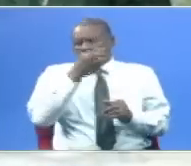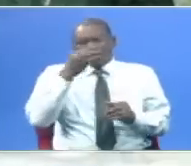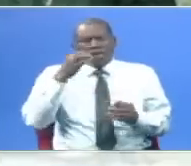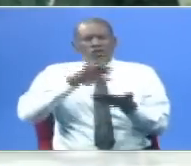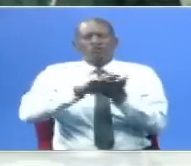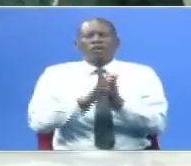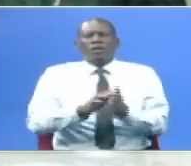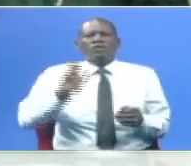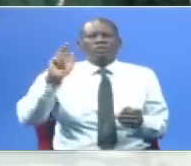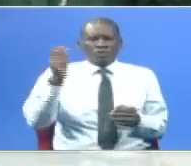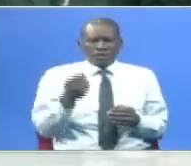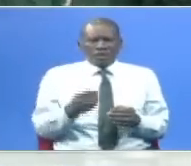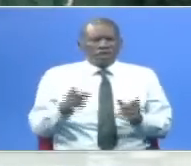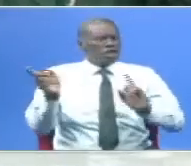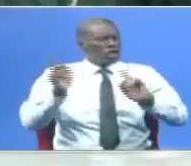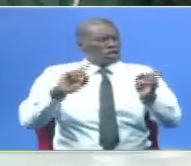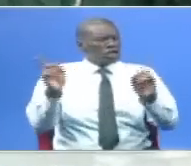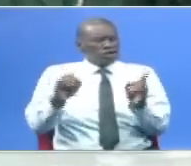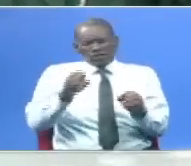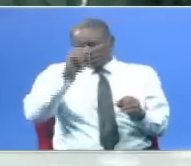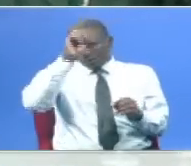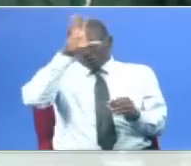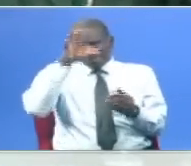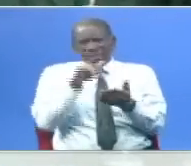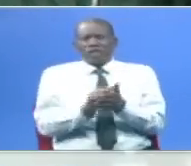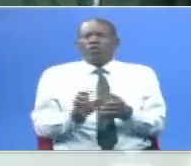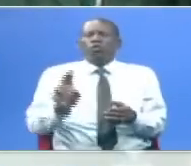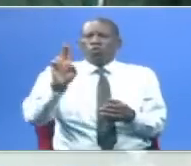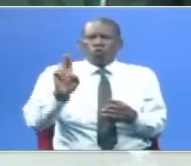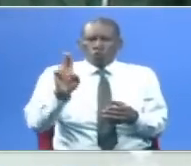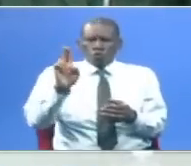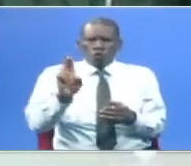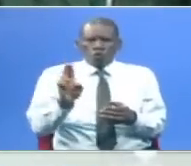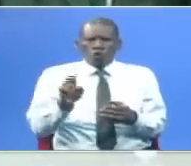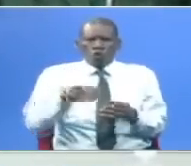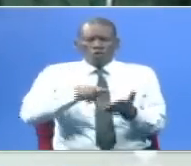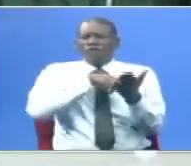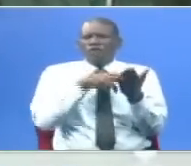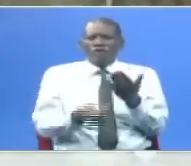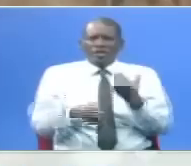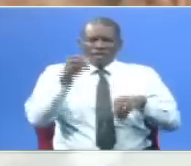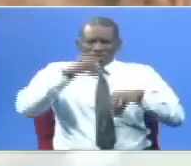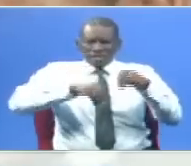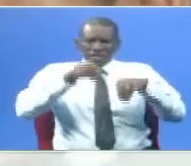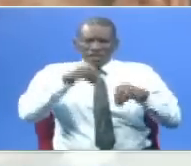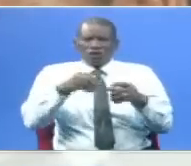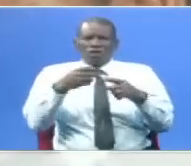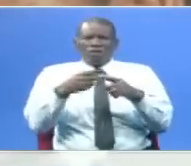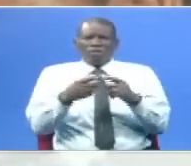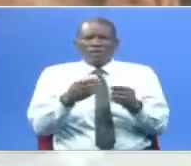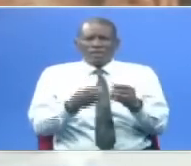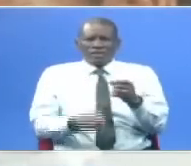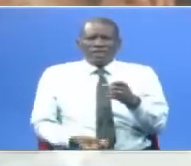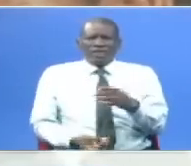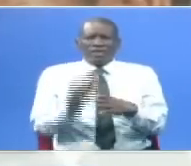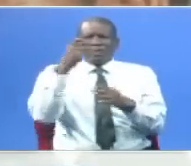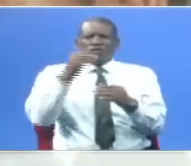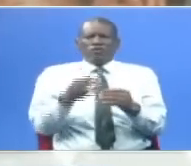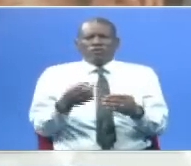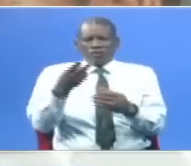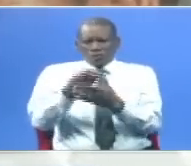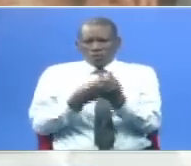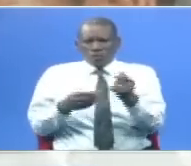presidency. It did not come as a surprise that Uhuru Kenyatta was defeated in the elections, but came out of the duel